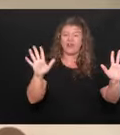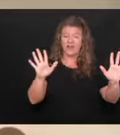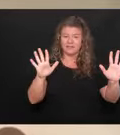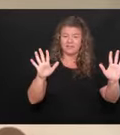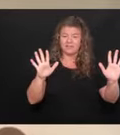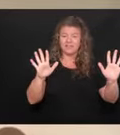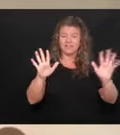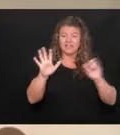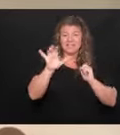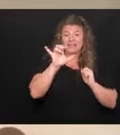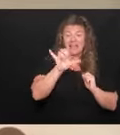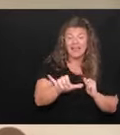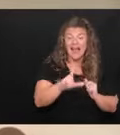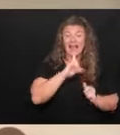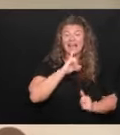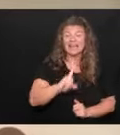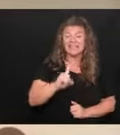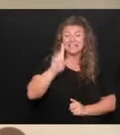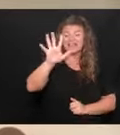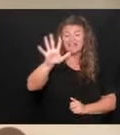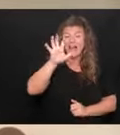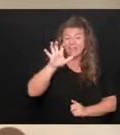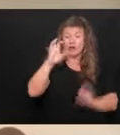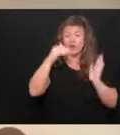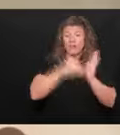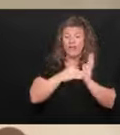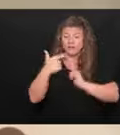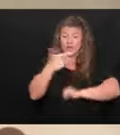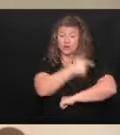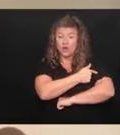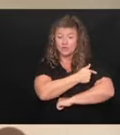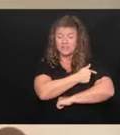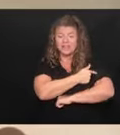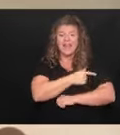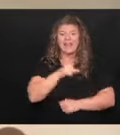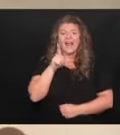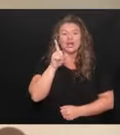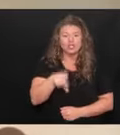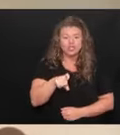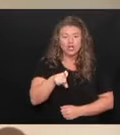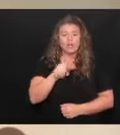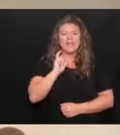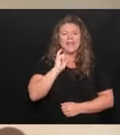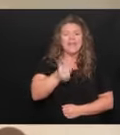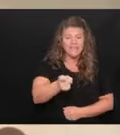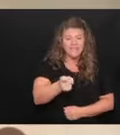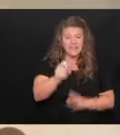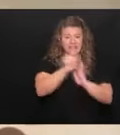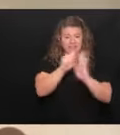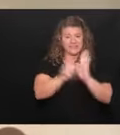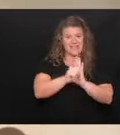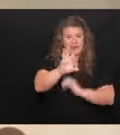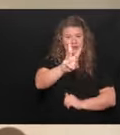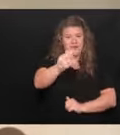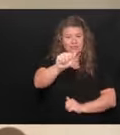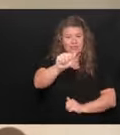is 500,000 doses that would have been allocated to the state of West Virginia. There were